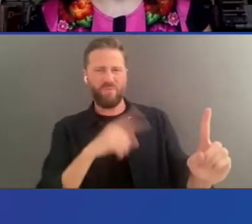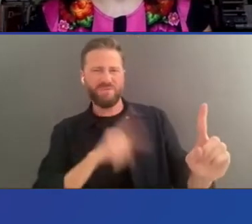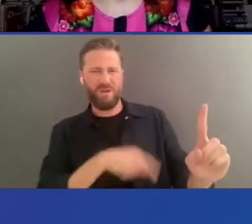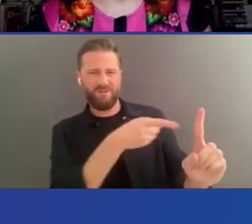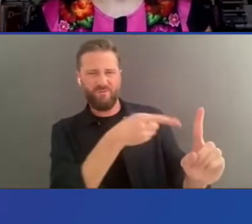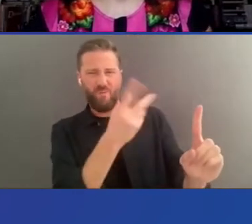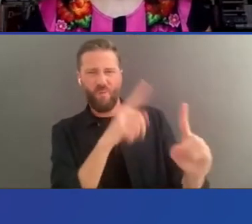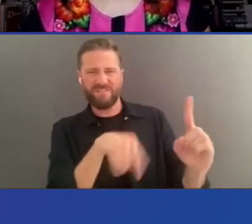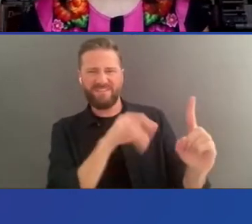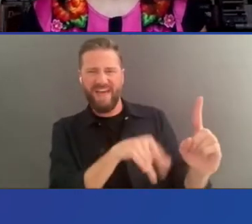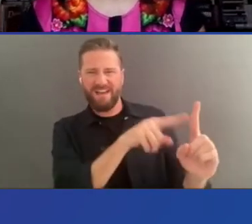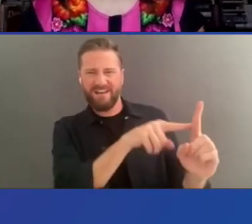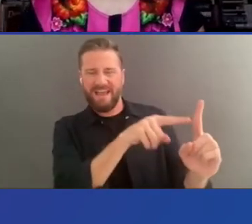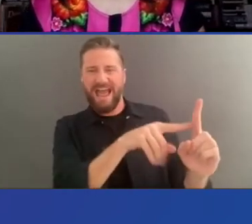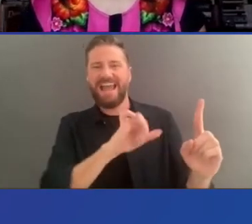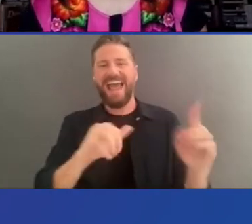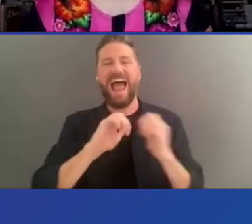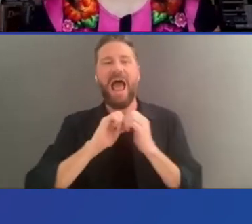been responding?